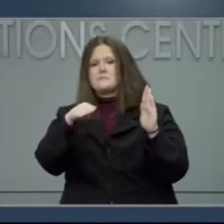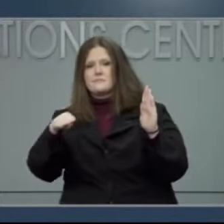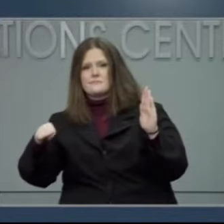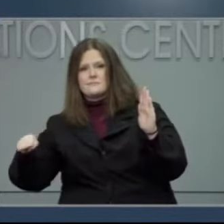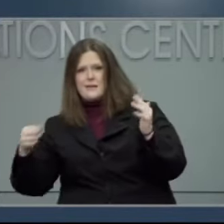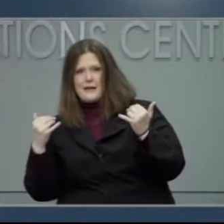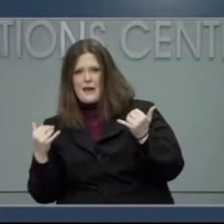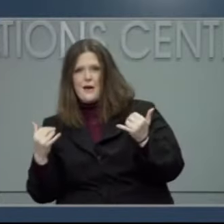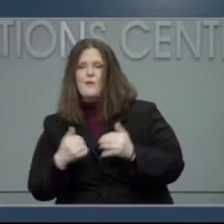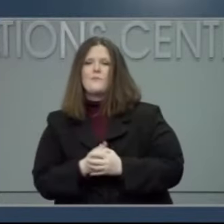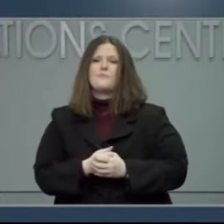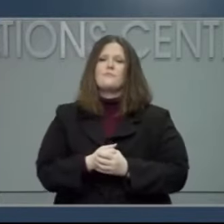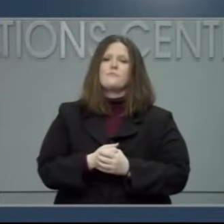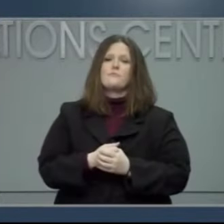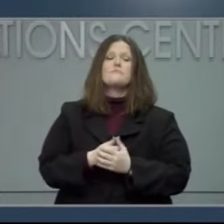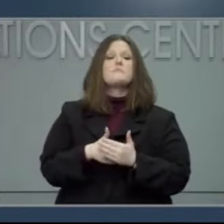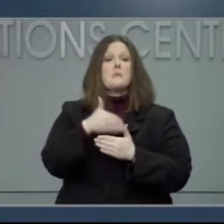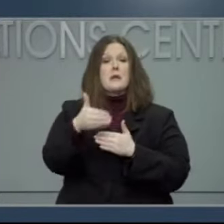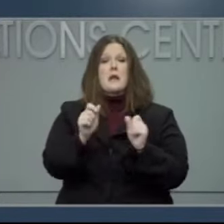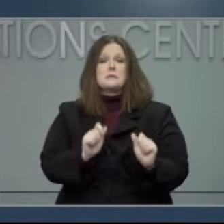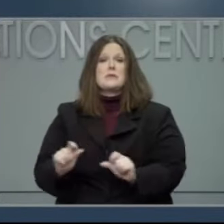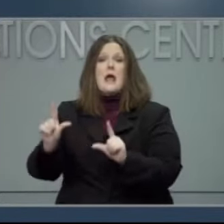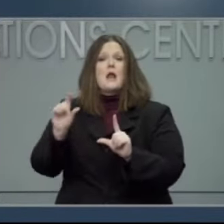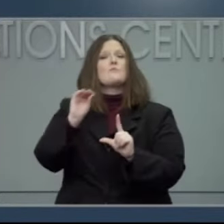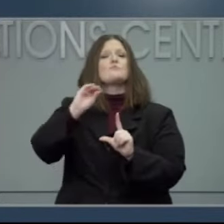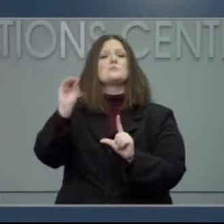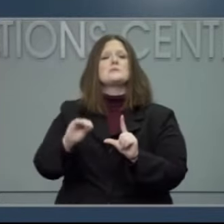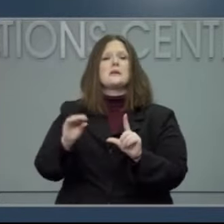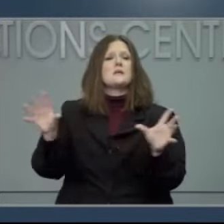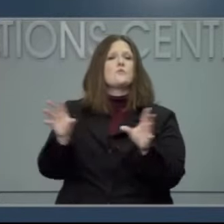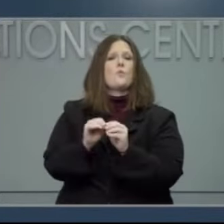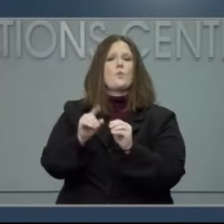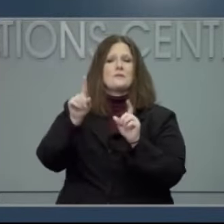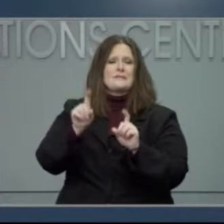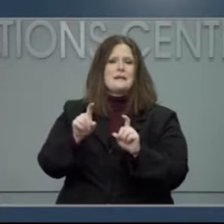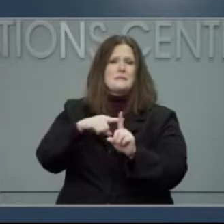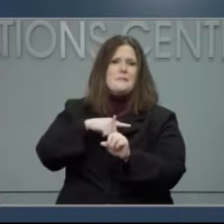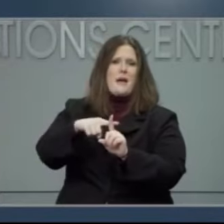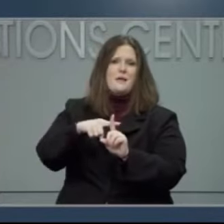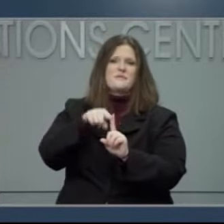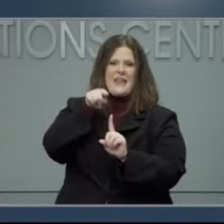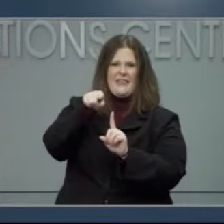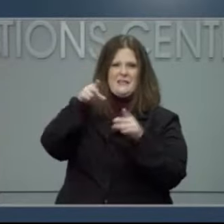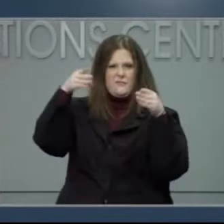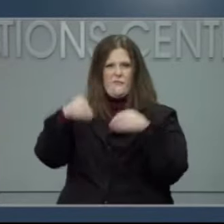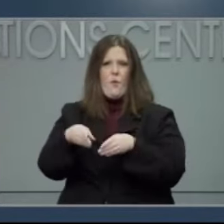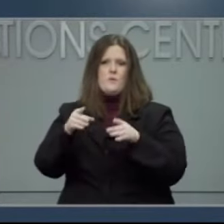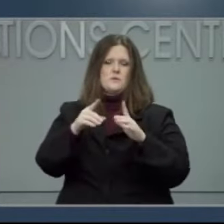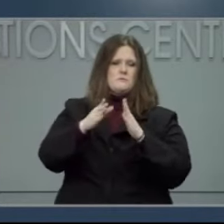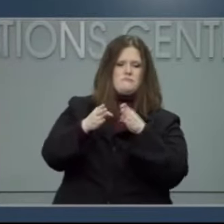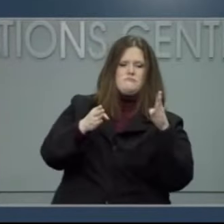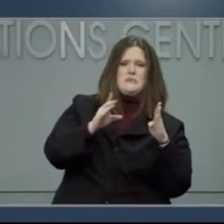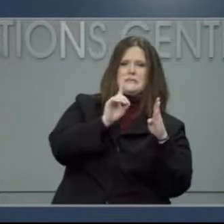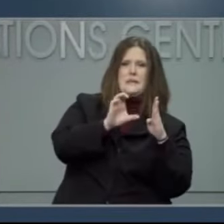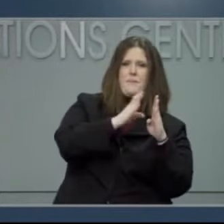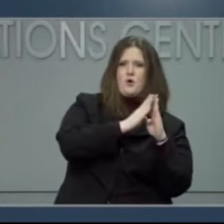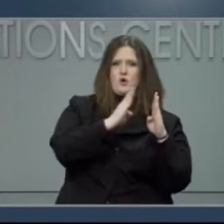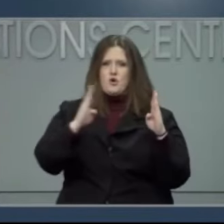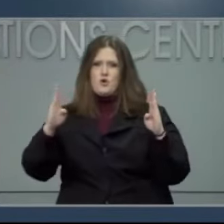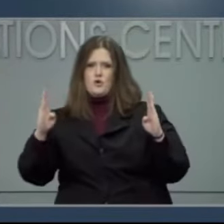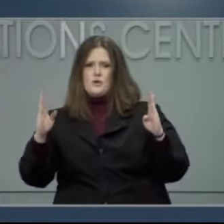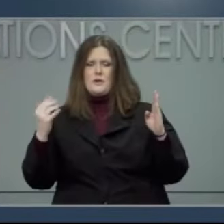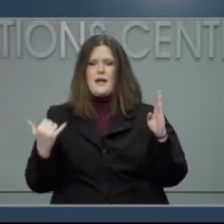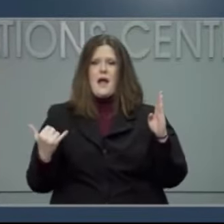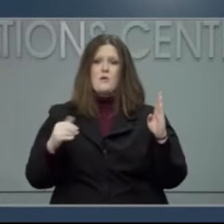of tests that are positive. This graph goes back to the end of December. And looking again at that yellow line, our percent of